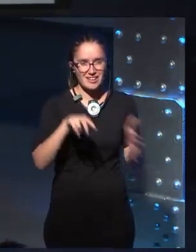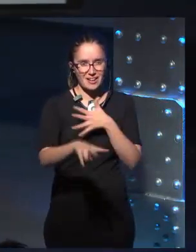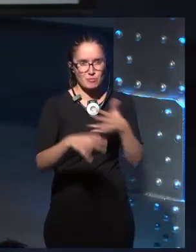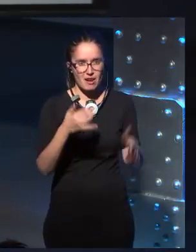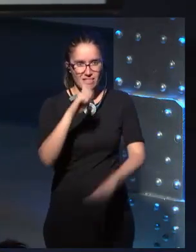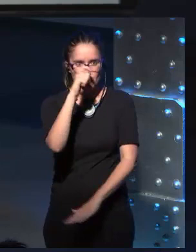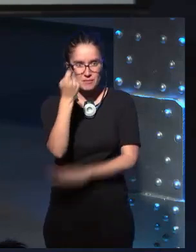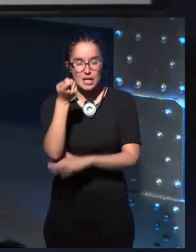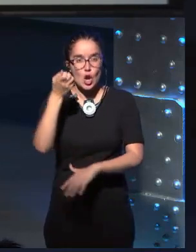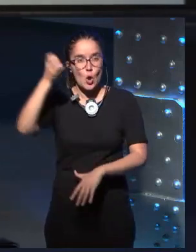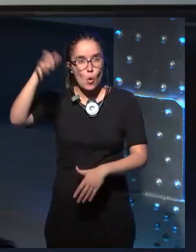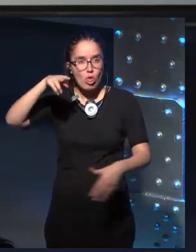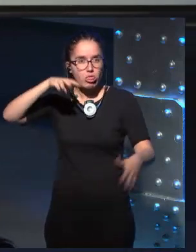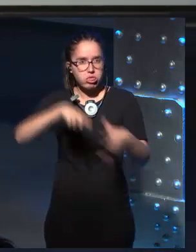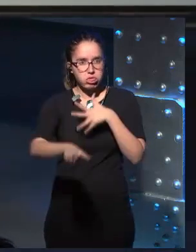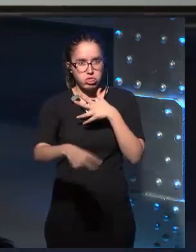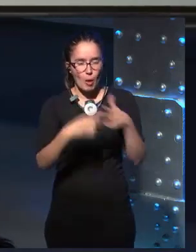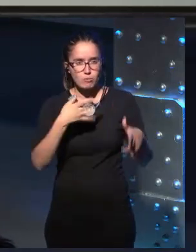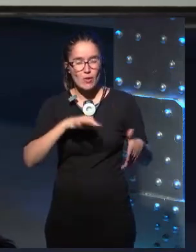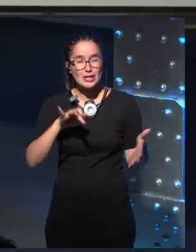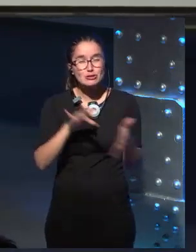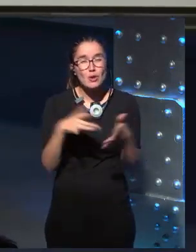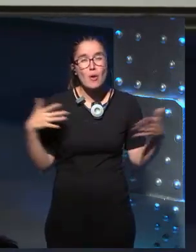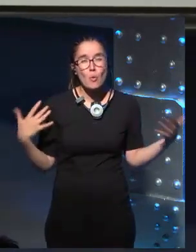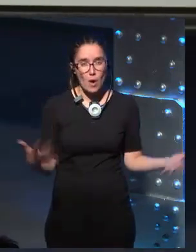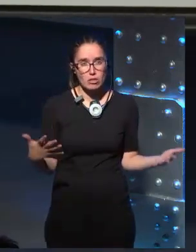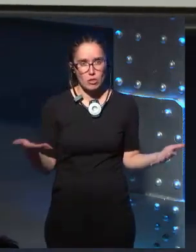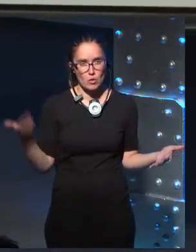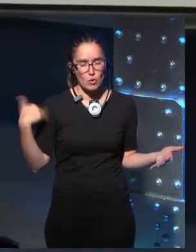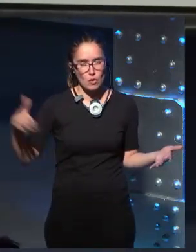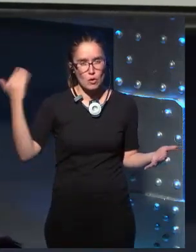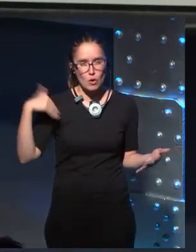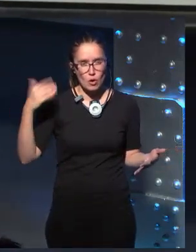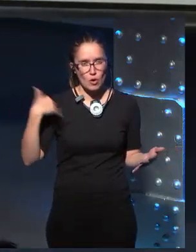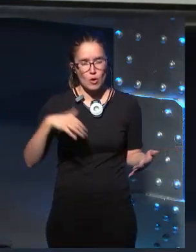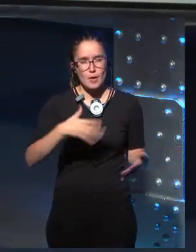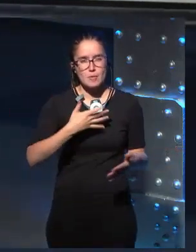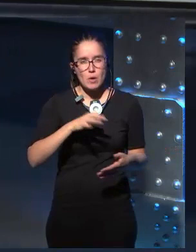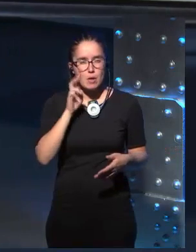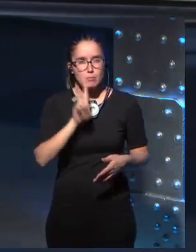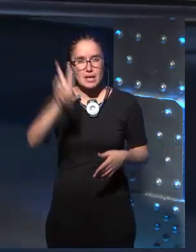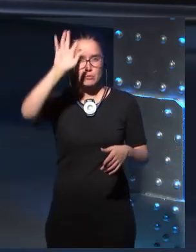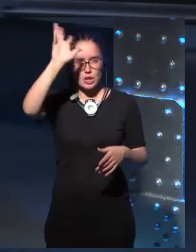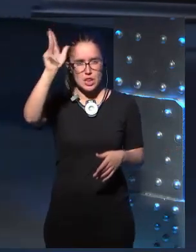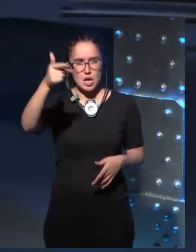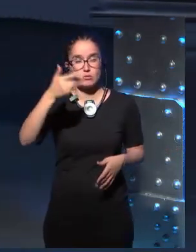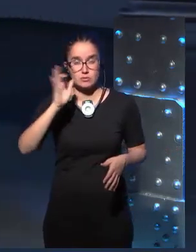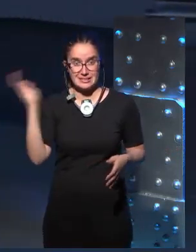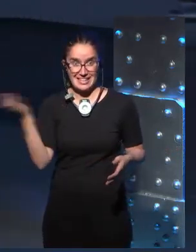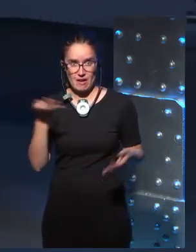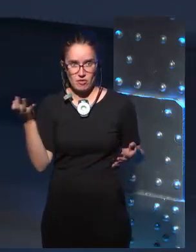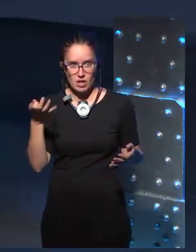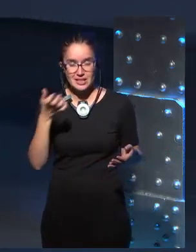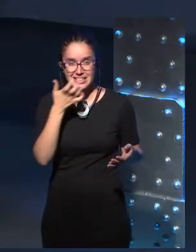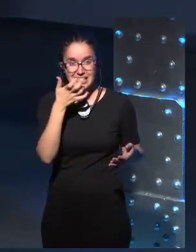go. When did that happen? Maybe we can look in the sky. We should, if that is true,